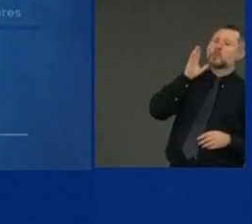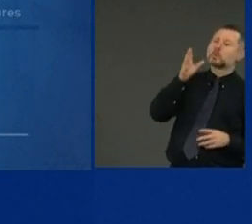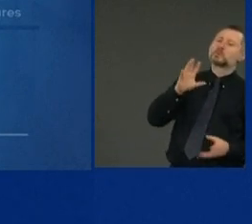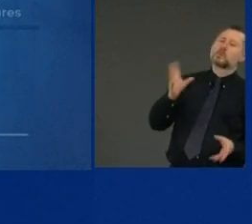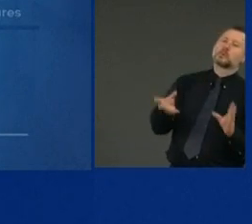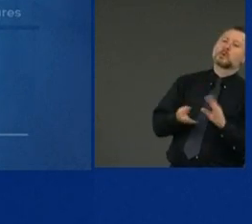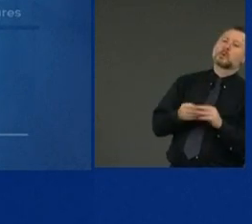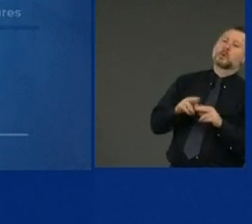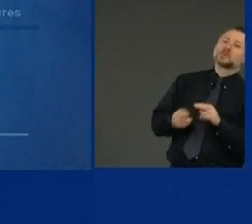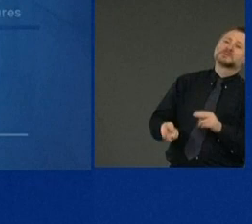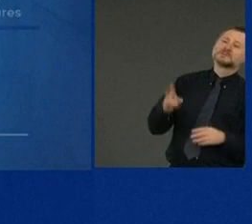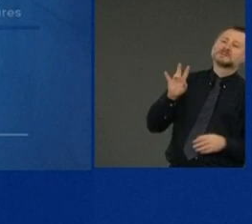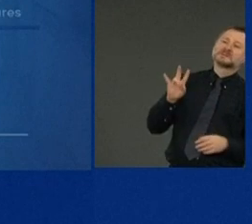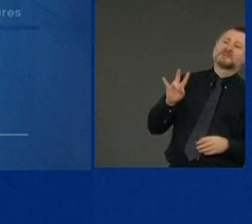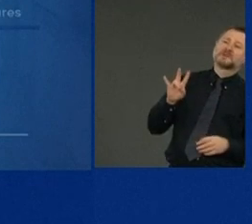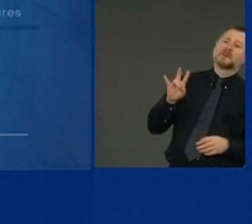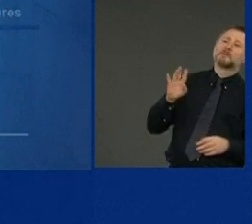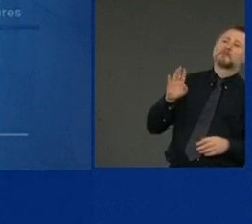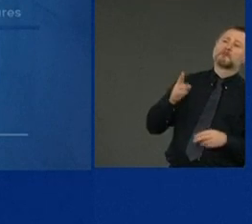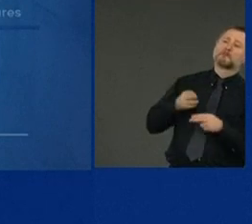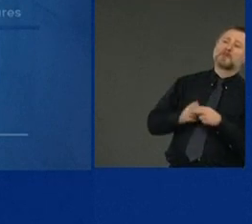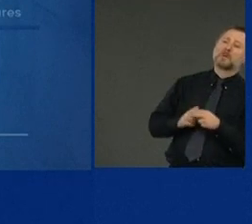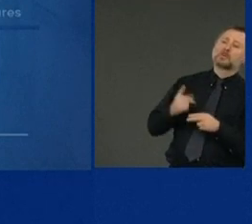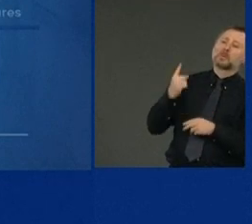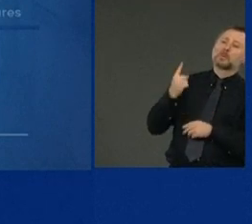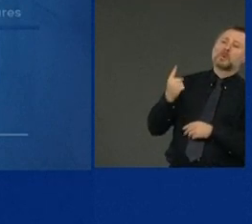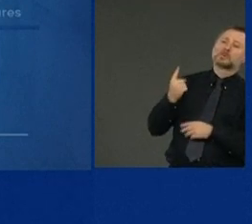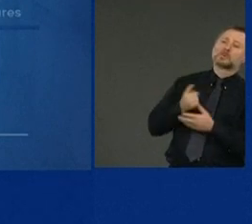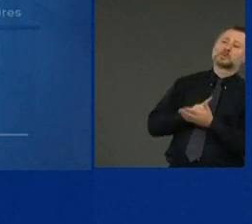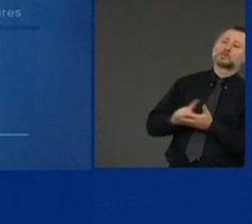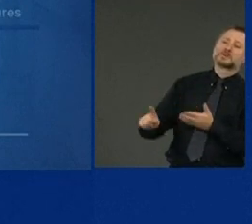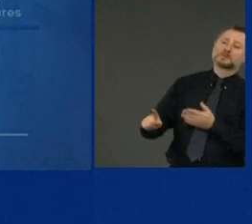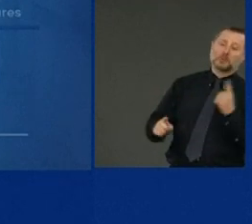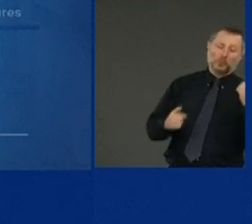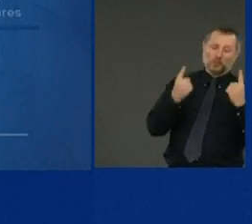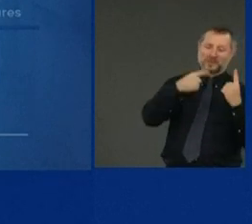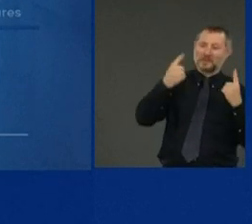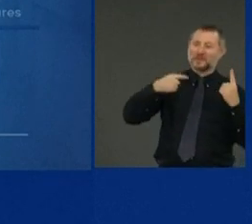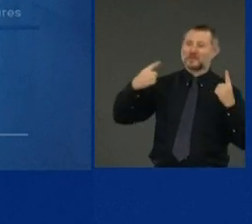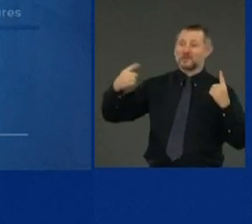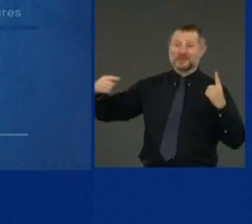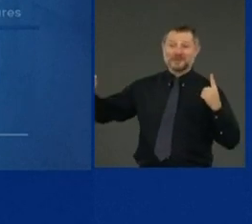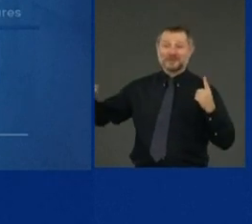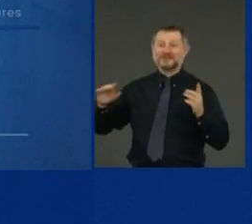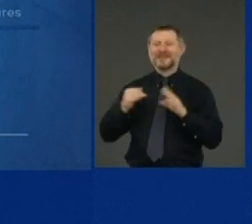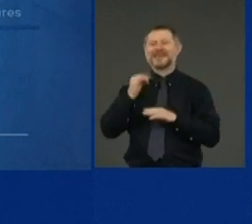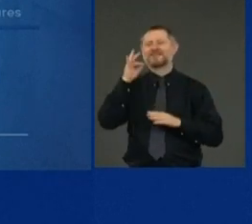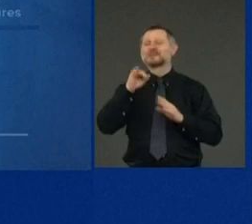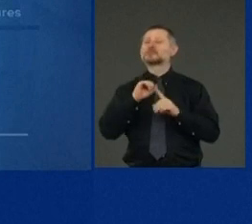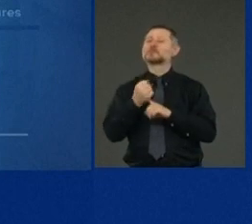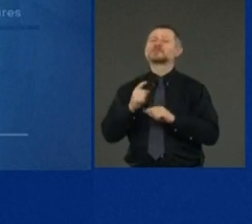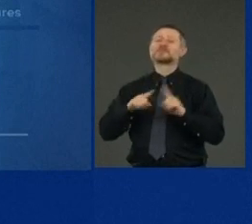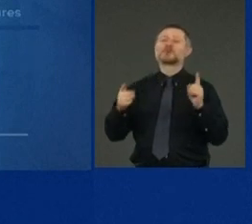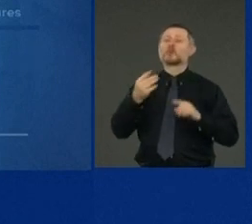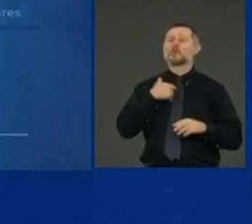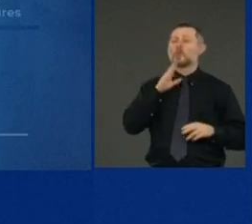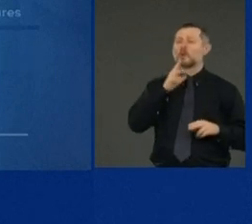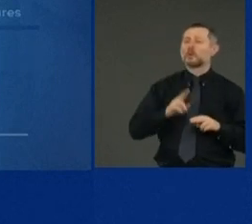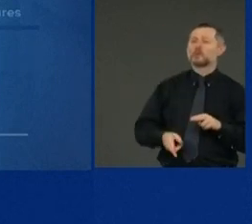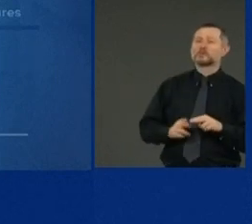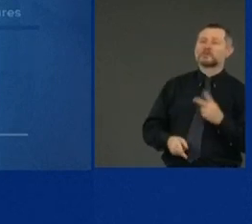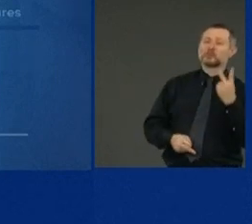week. If you tell me you're going to lose 2 pounds per day, I'll tell